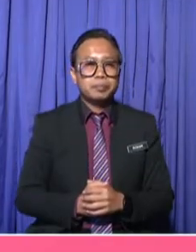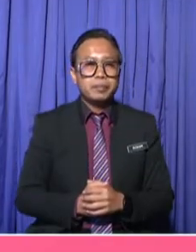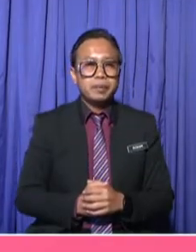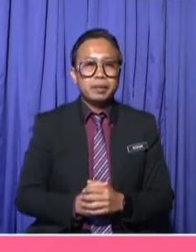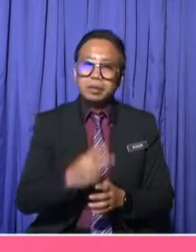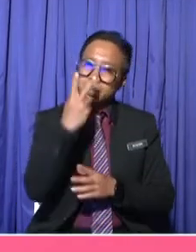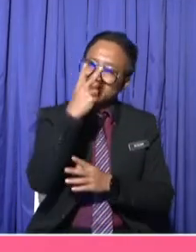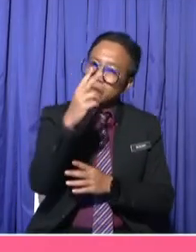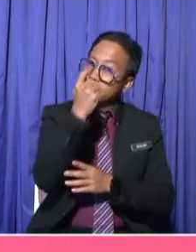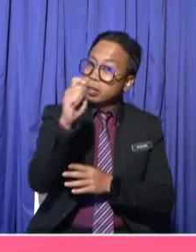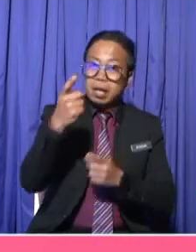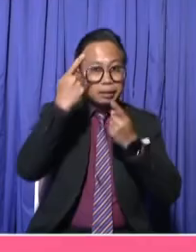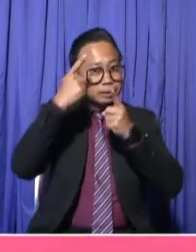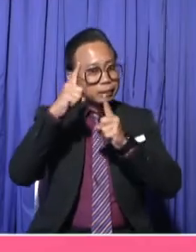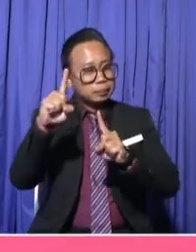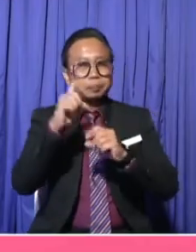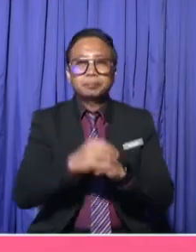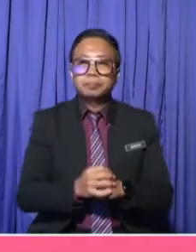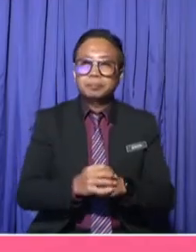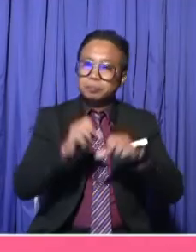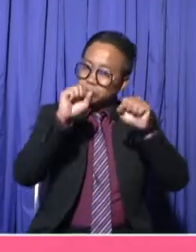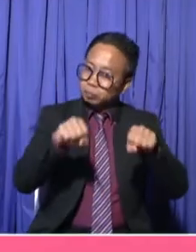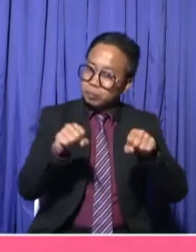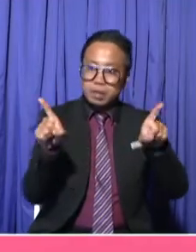Do you see the answer? Can you